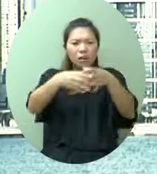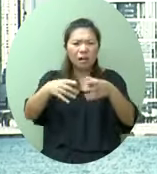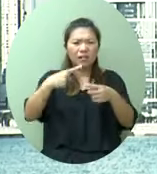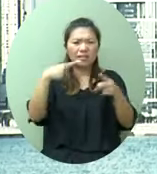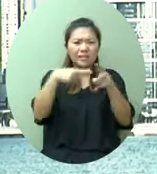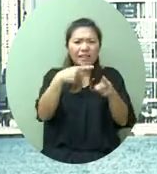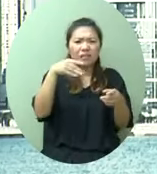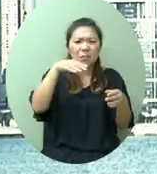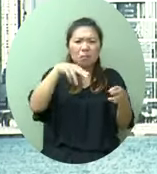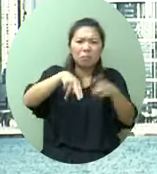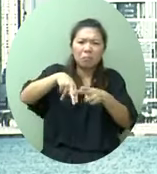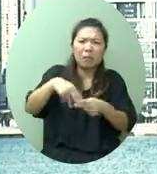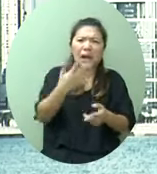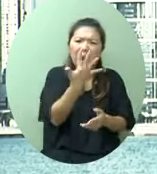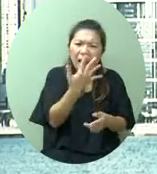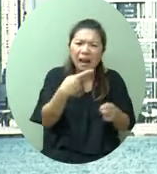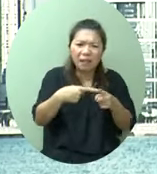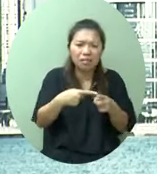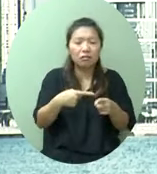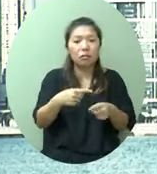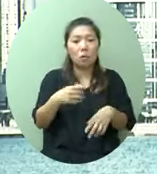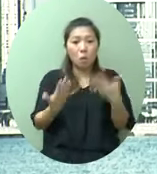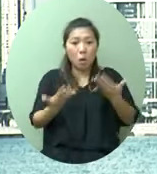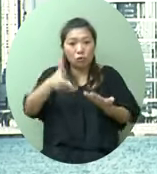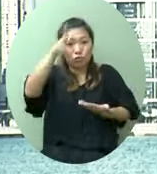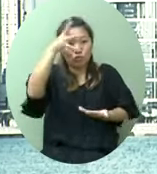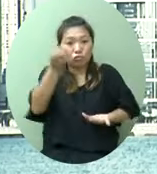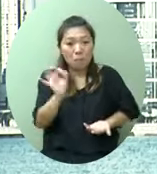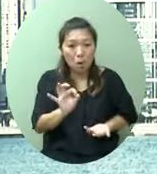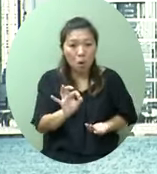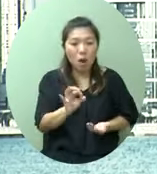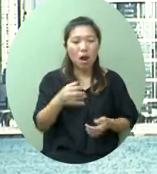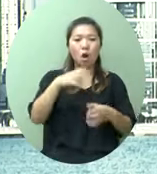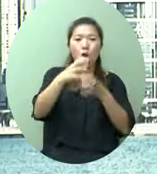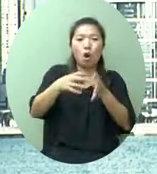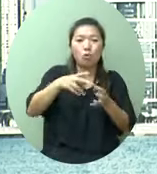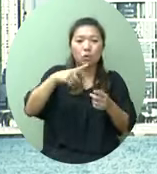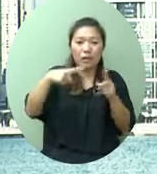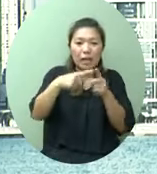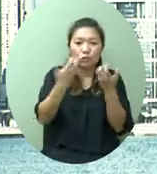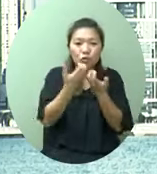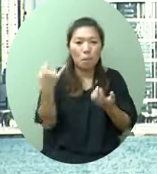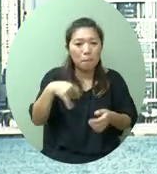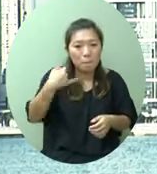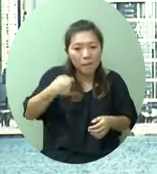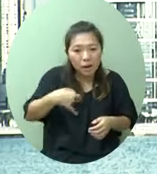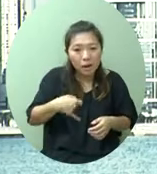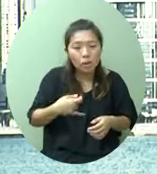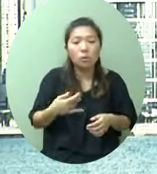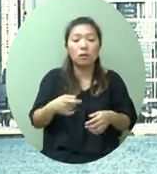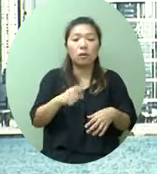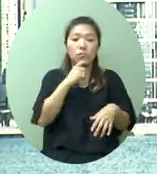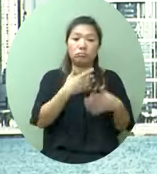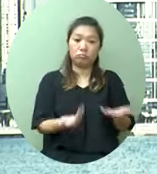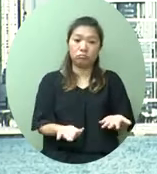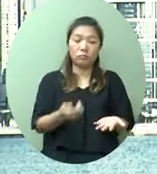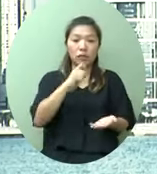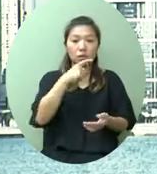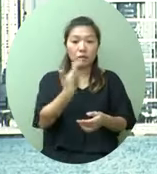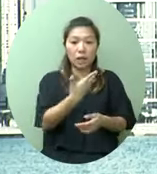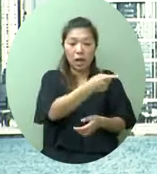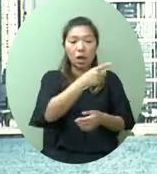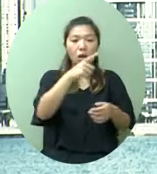could not even have a chairman, no quorum, but at the same time, they do have a lot of influence in allocating district council funds